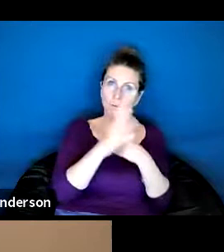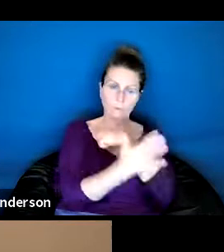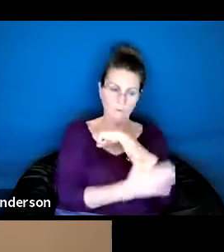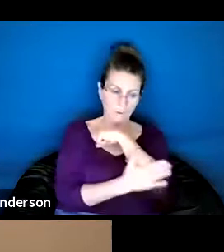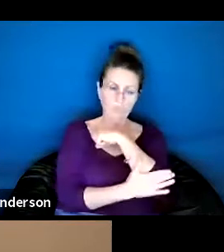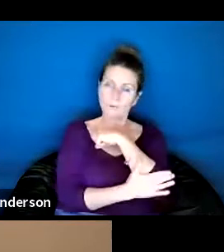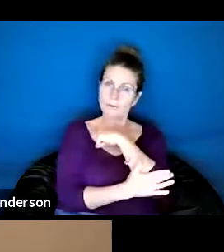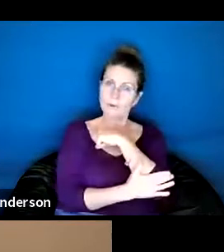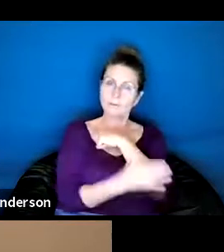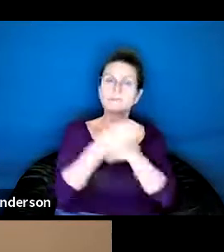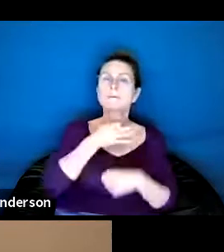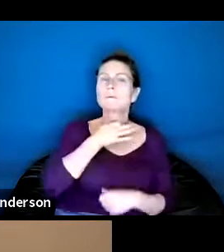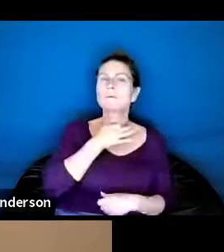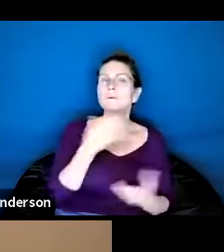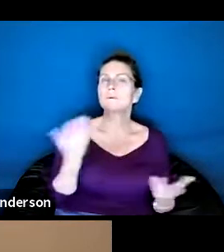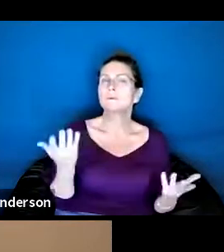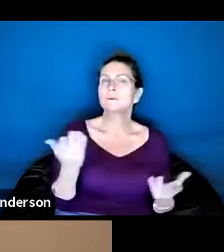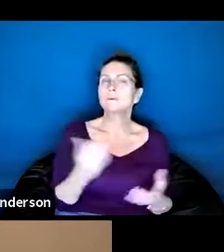current status?